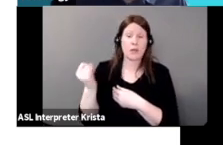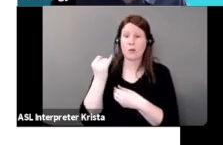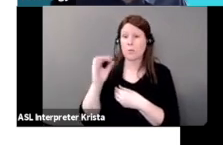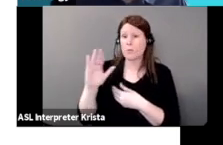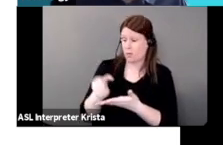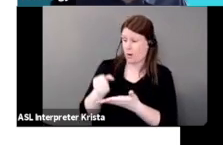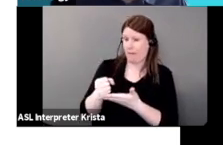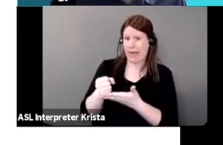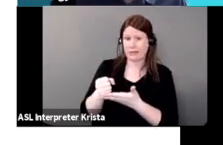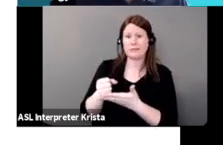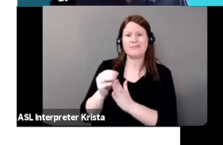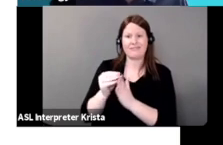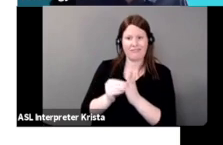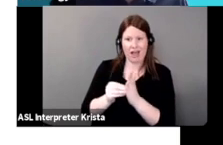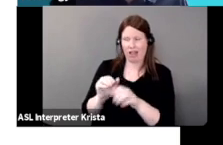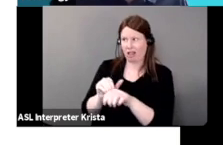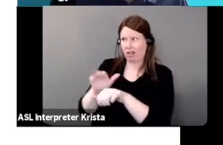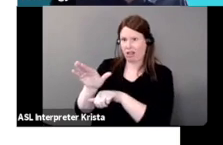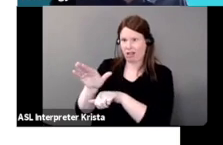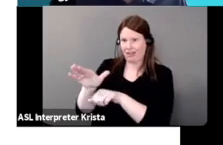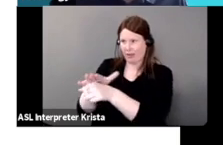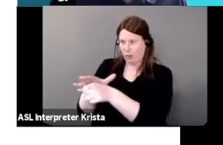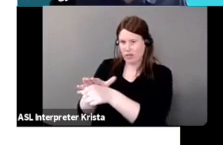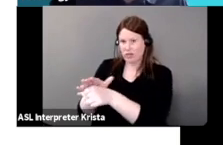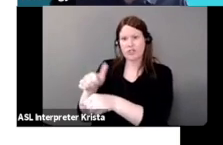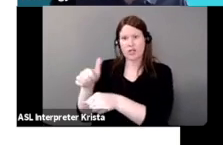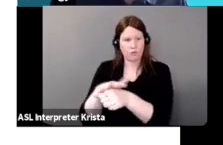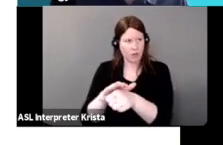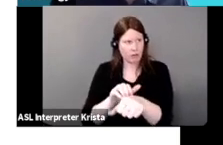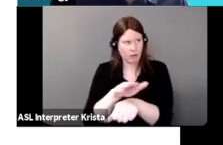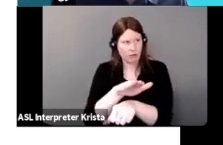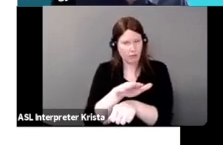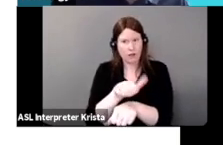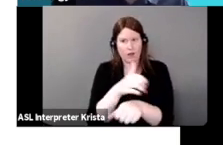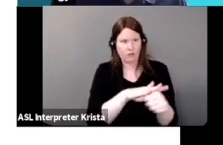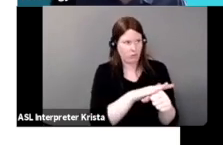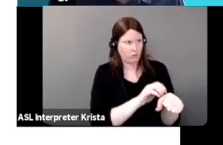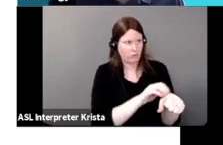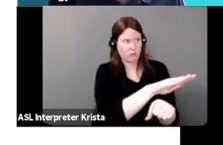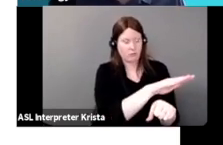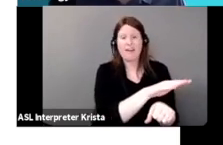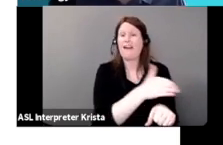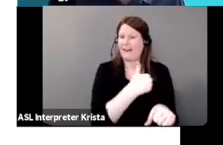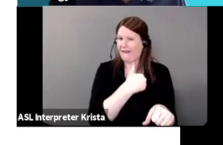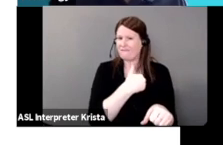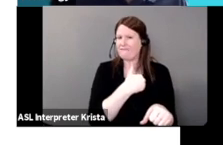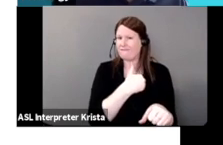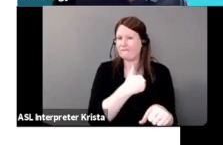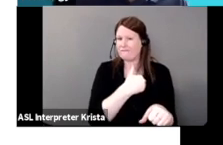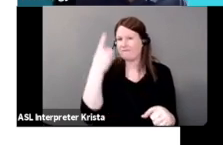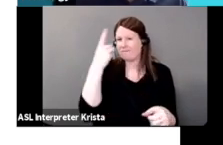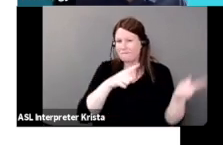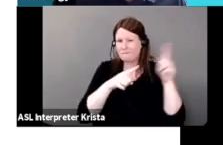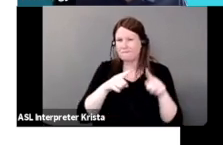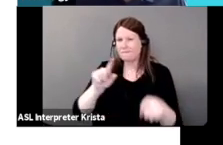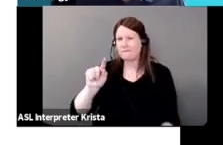in multiple jurisdictions, then often there are treaties in place that say that if one of them grants it, then the